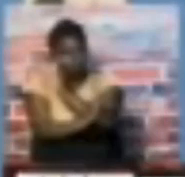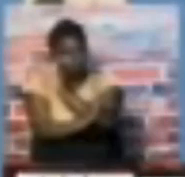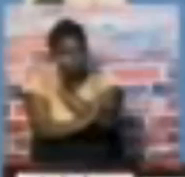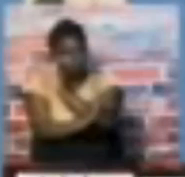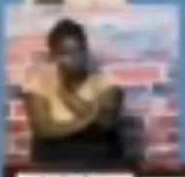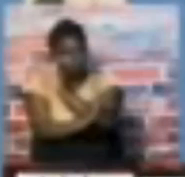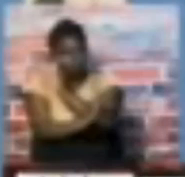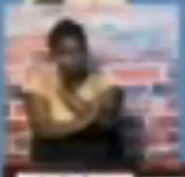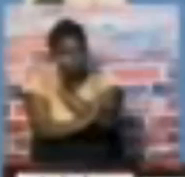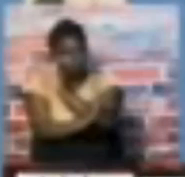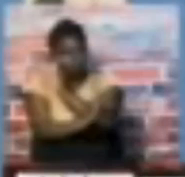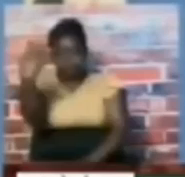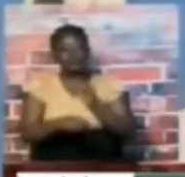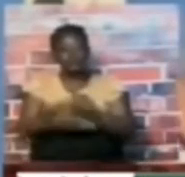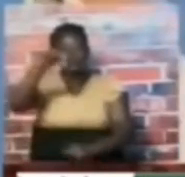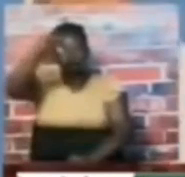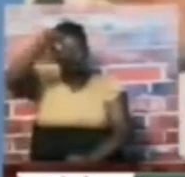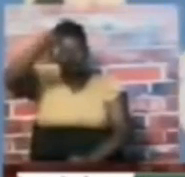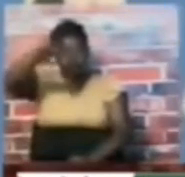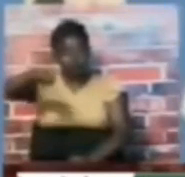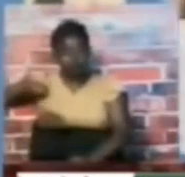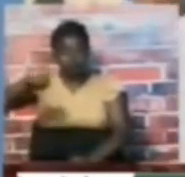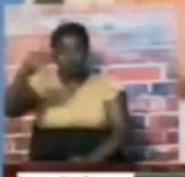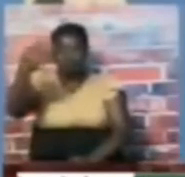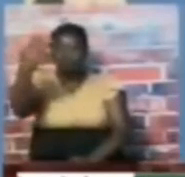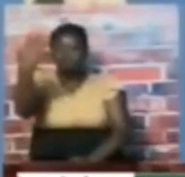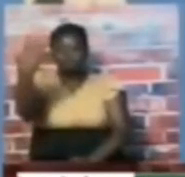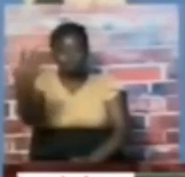So that means 95